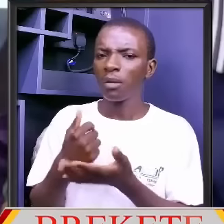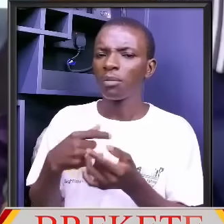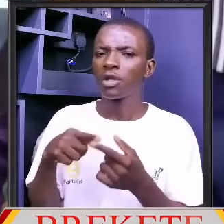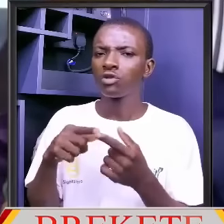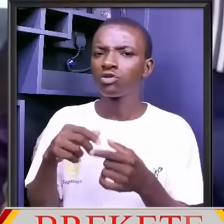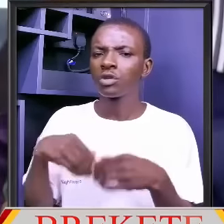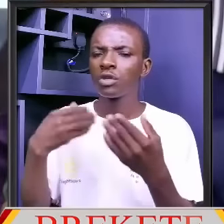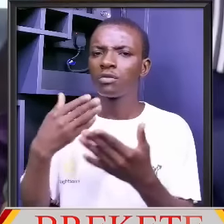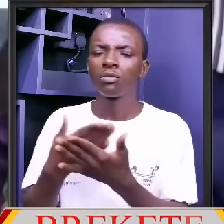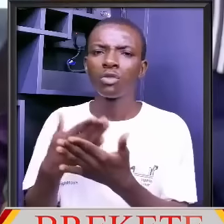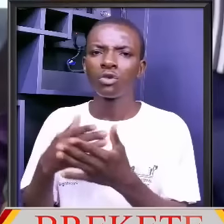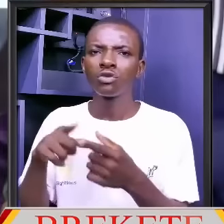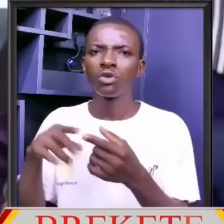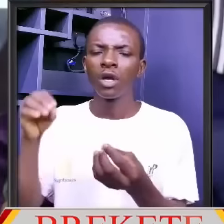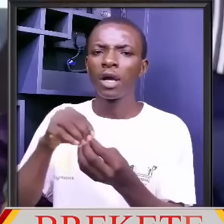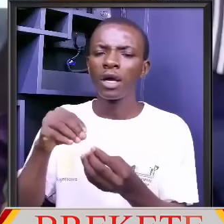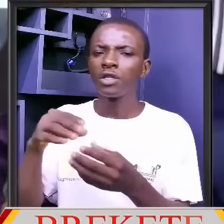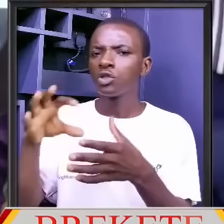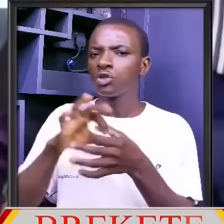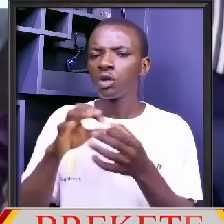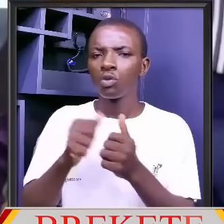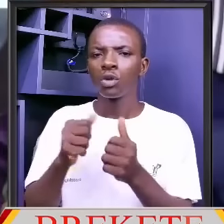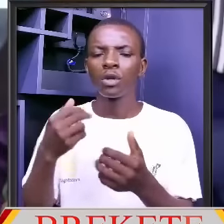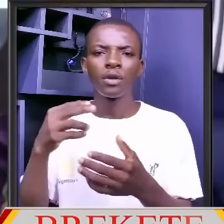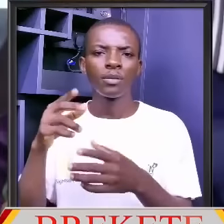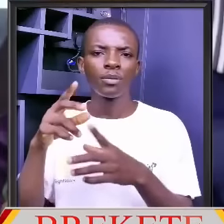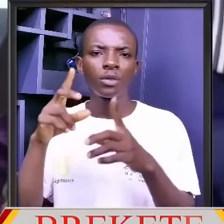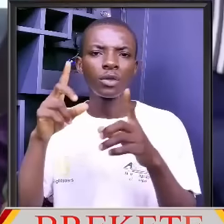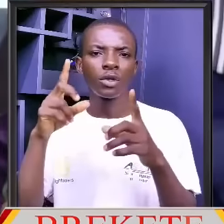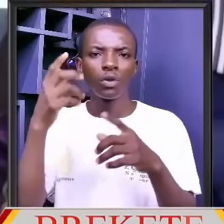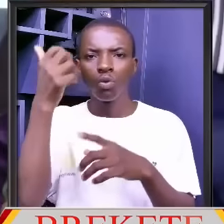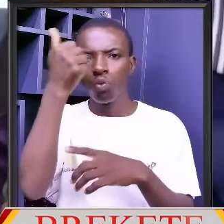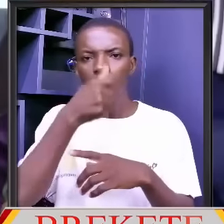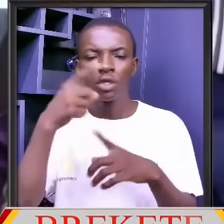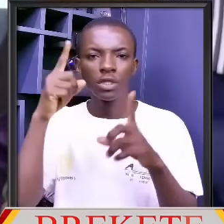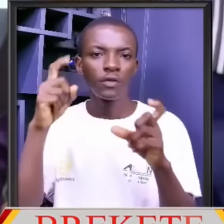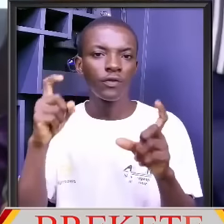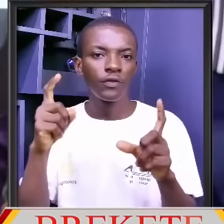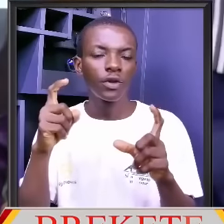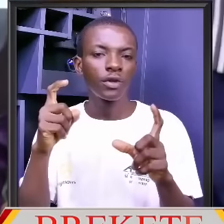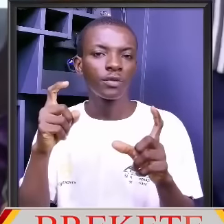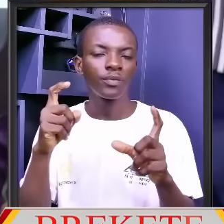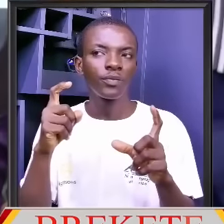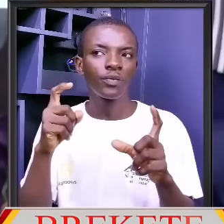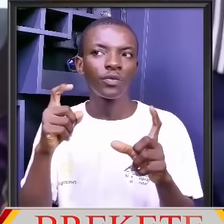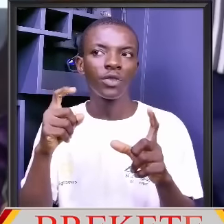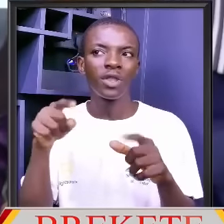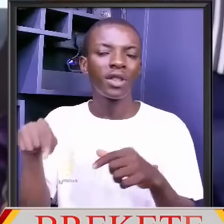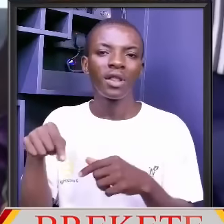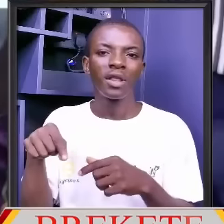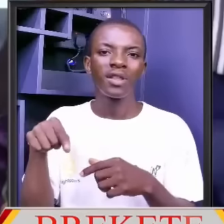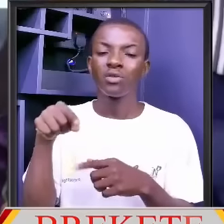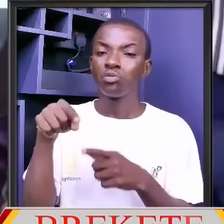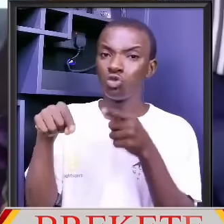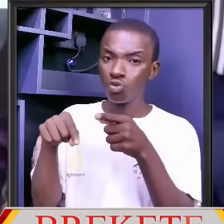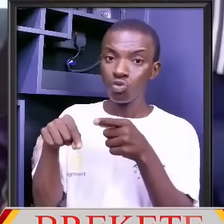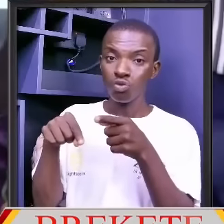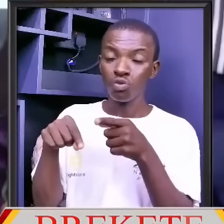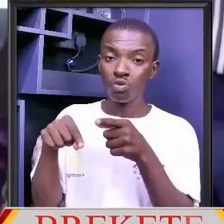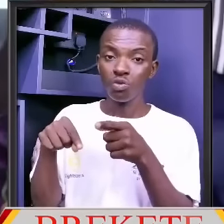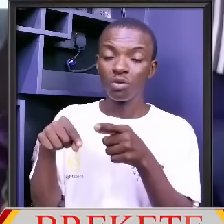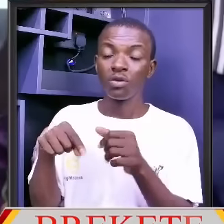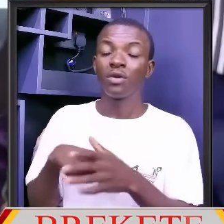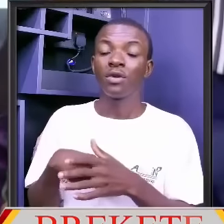it give me money, make I add join money, make I take write. Senior WAEC, he said this me. He said